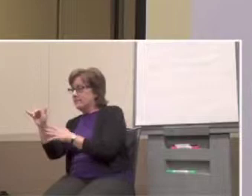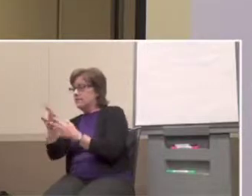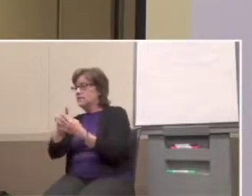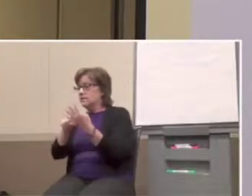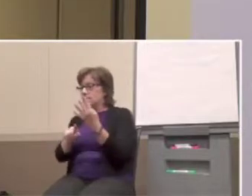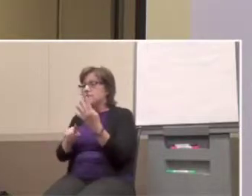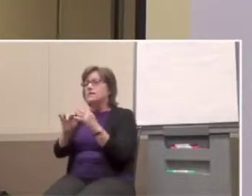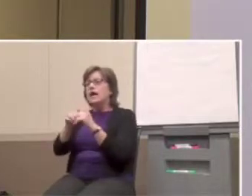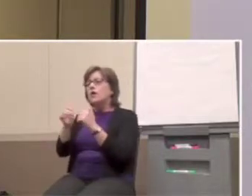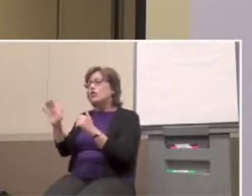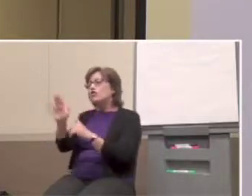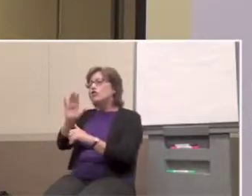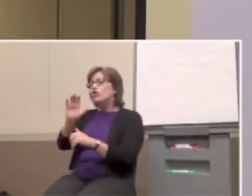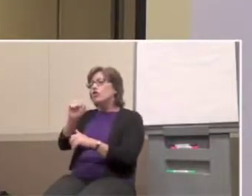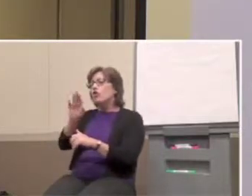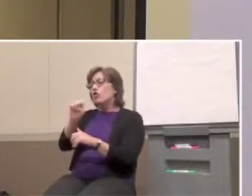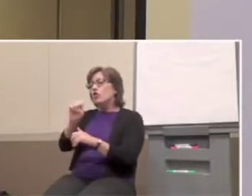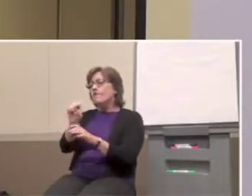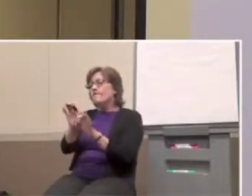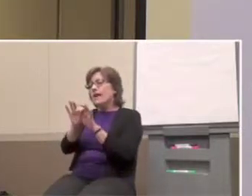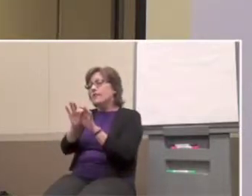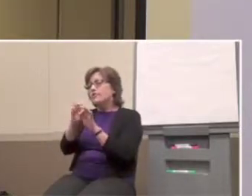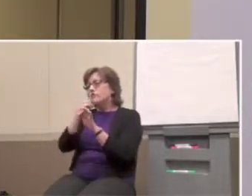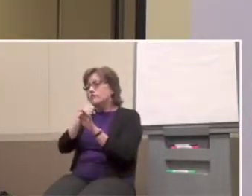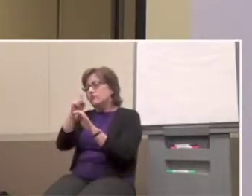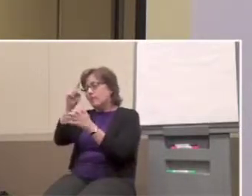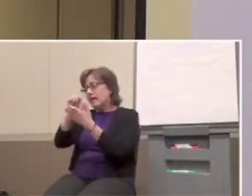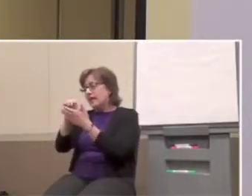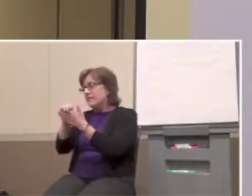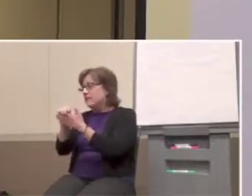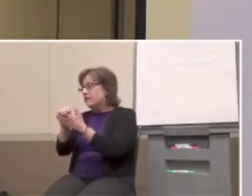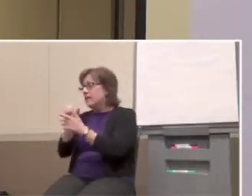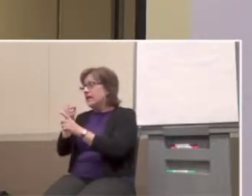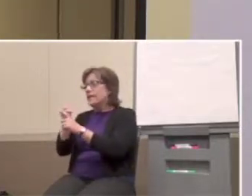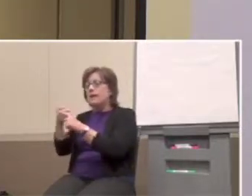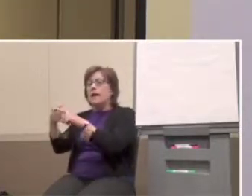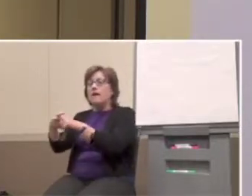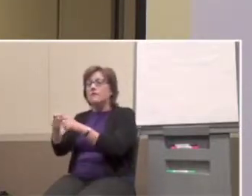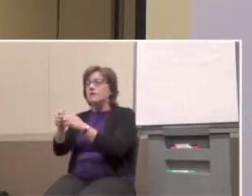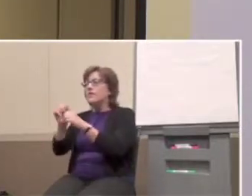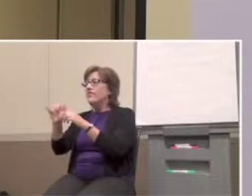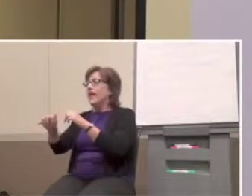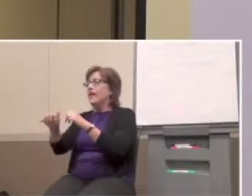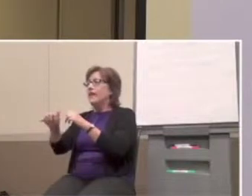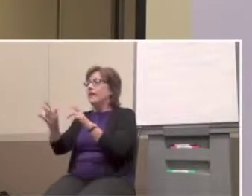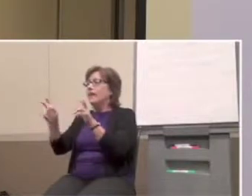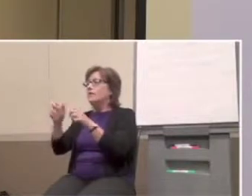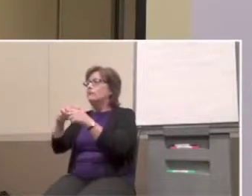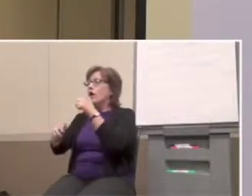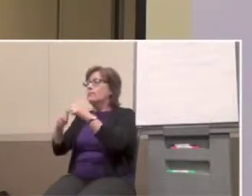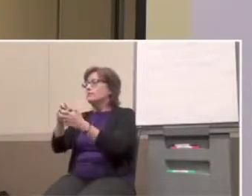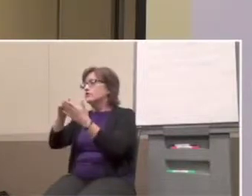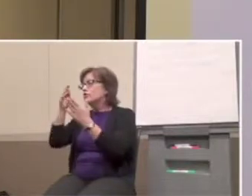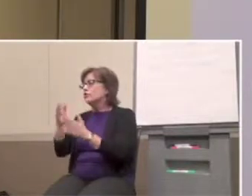core values and beliefs impacted in conflicts with that student? Go ahead and discuss with the partner, please.